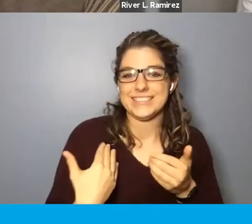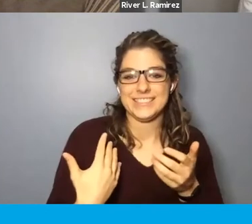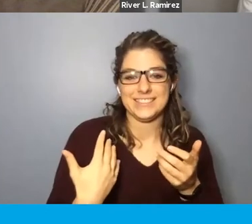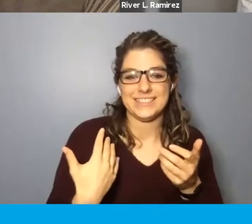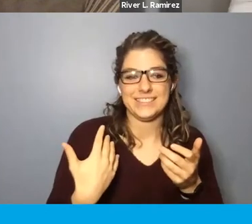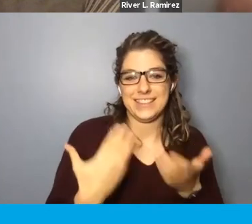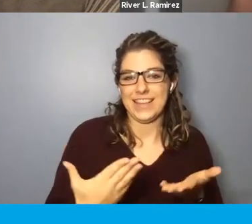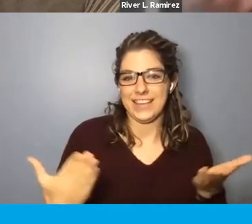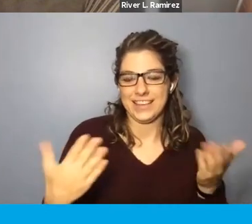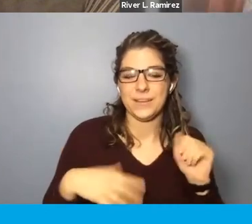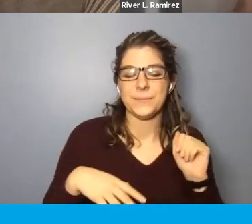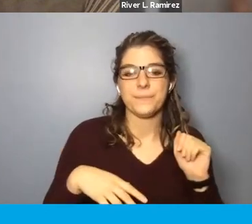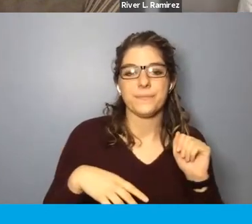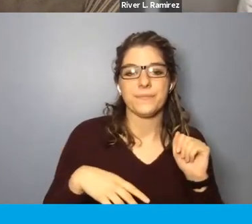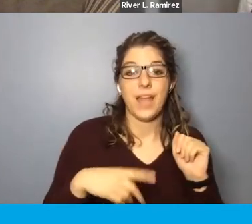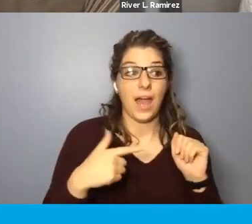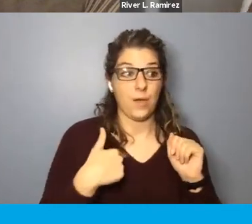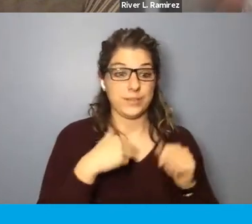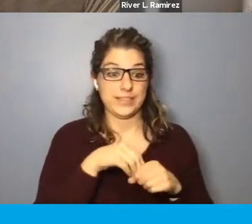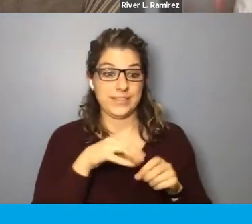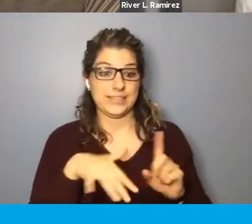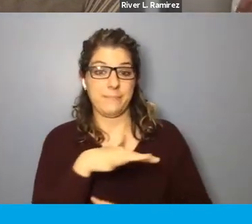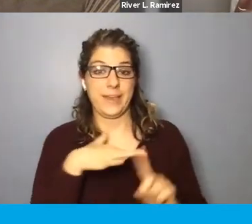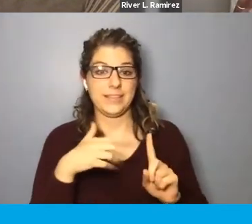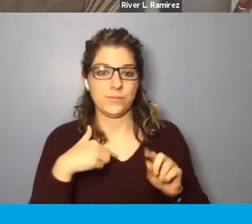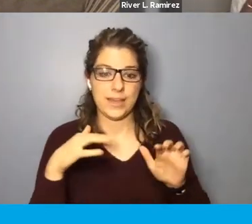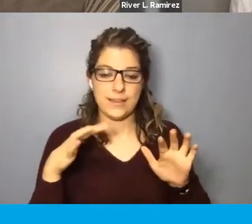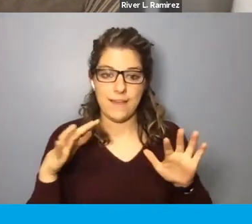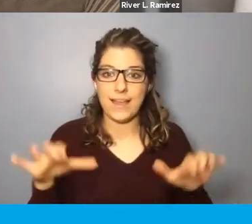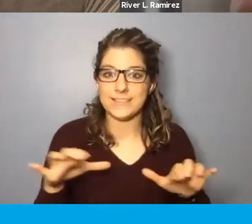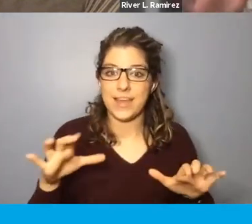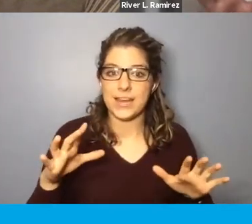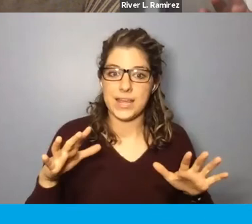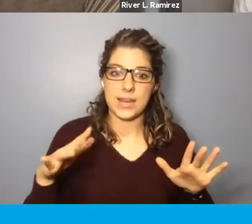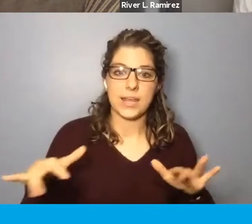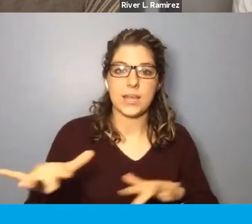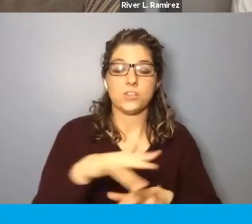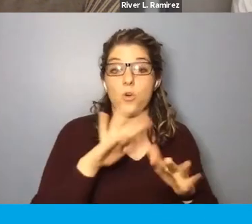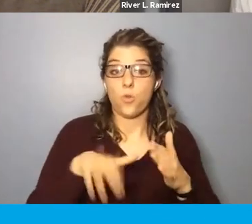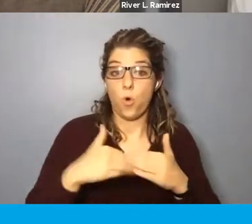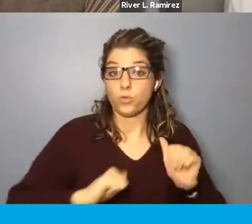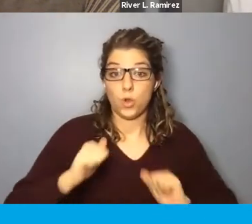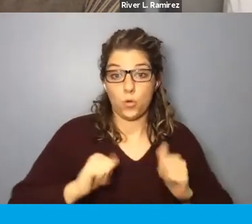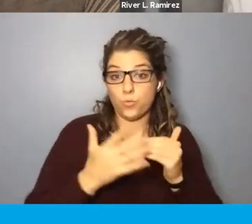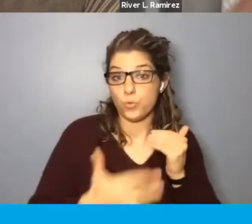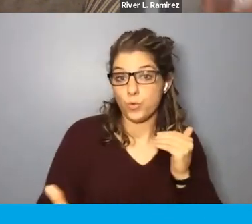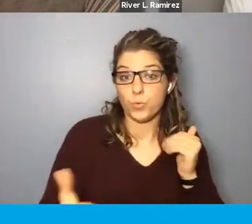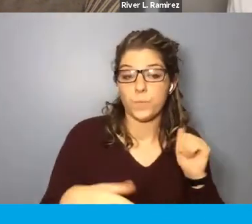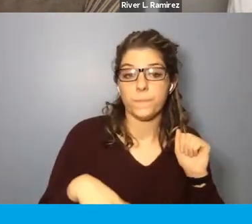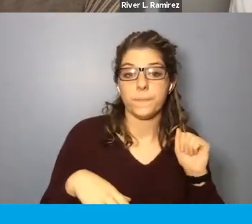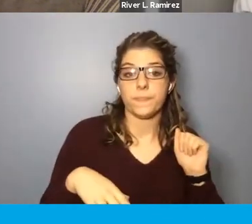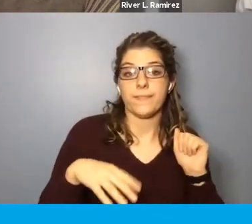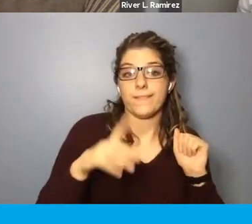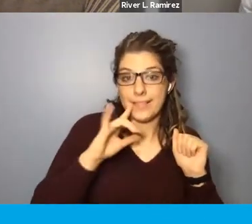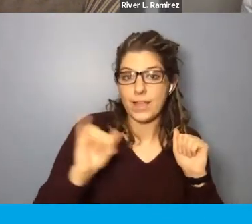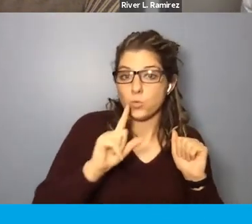of thing. And also like, cause I was in the space, I was like activated. So we played the whole show through as if it was a